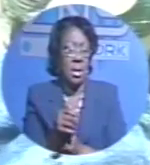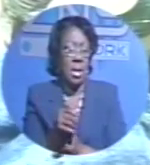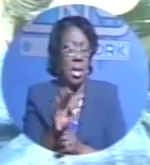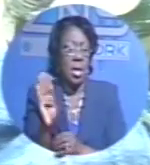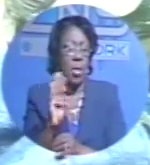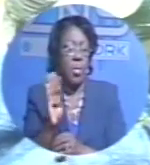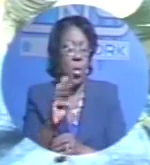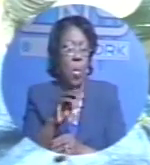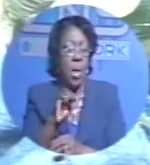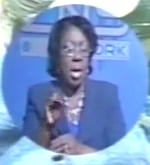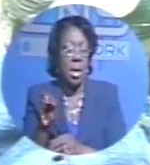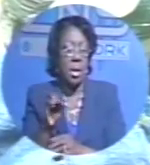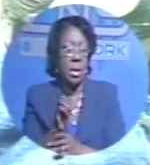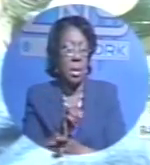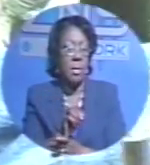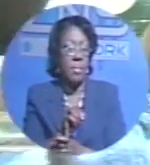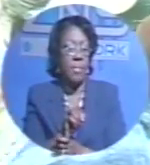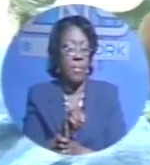Blue marlin. Okay.